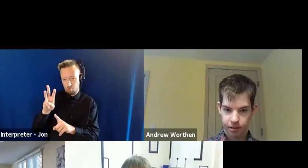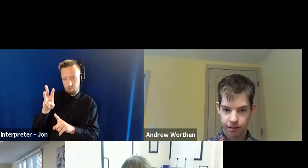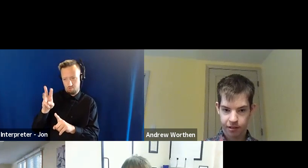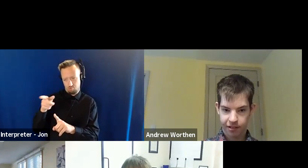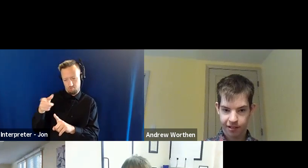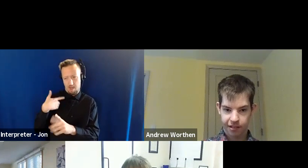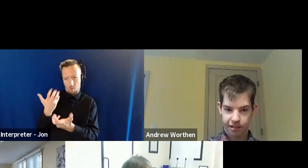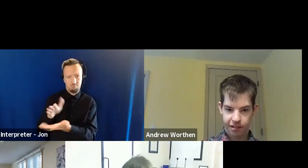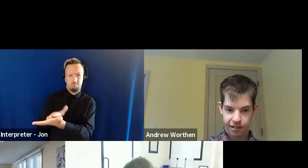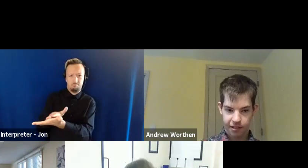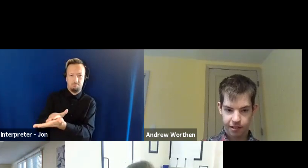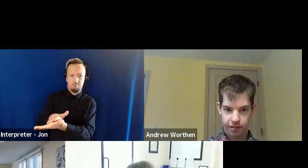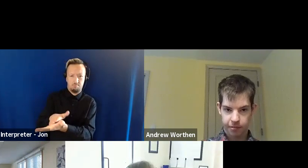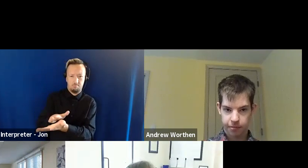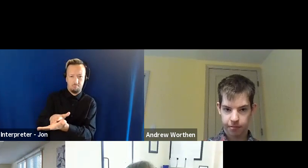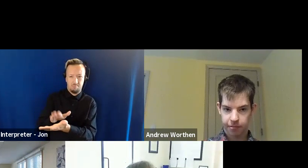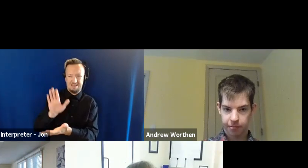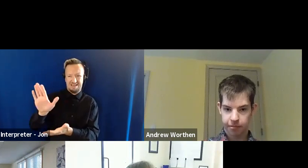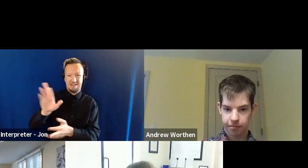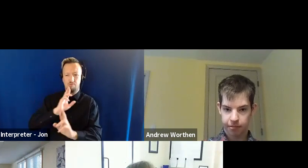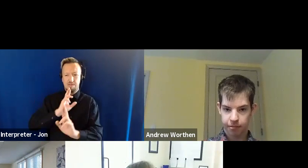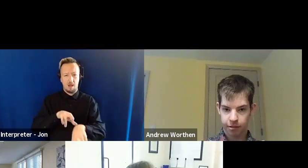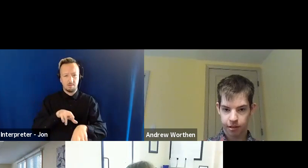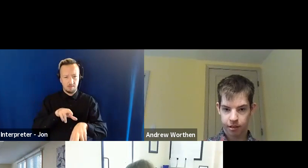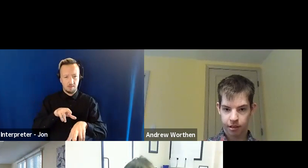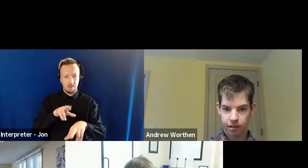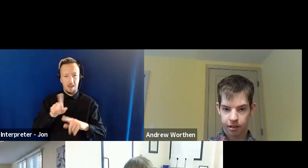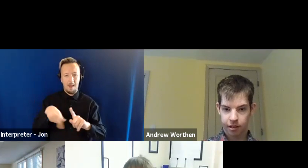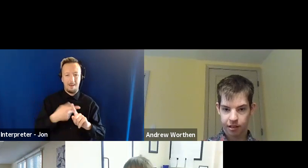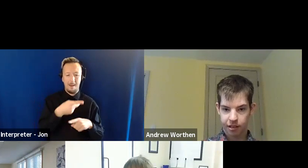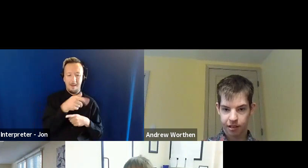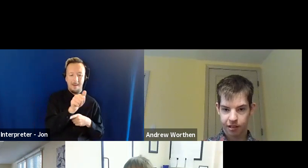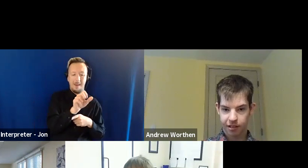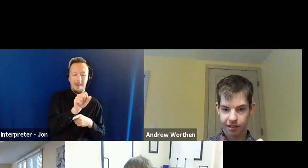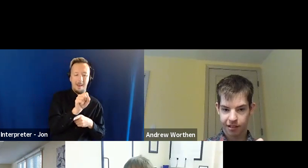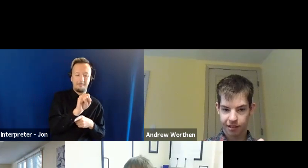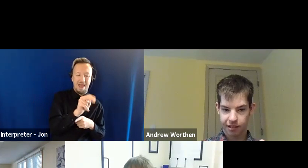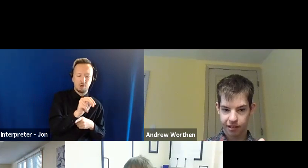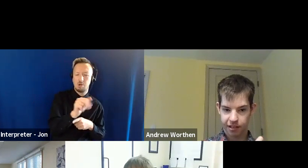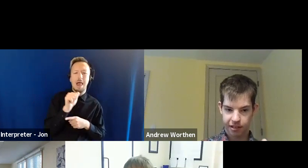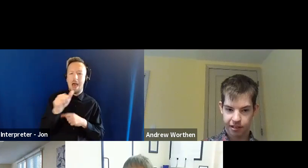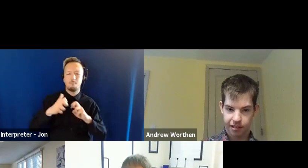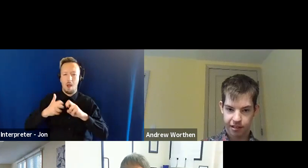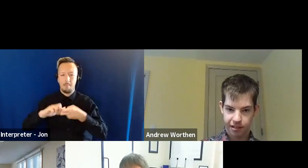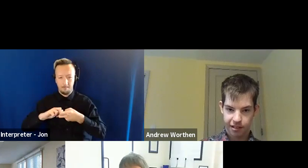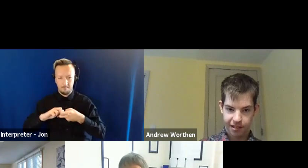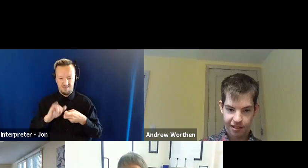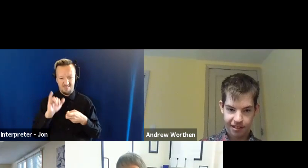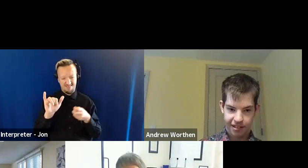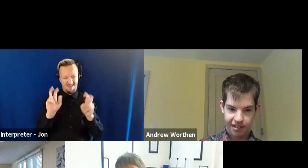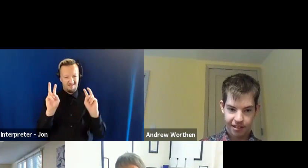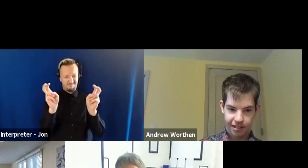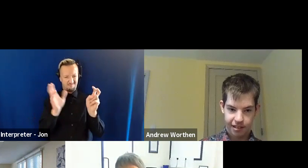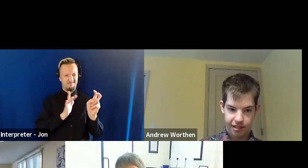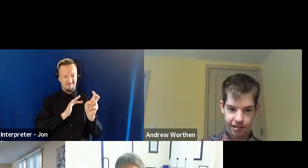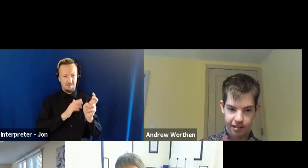applaud his response about passion, not problems. That's a wonderful little catchphrase there, Andrew,